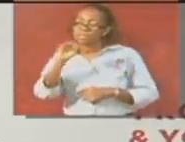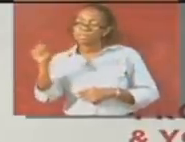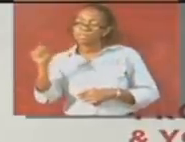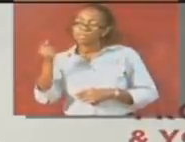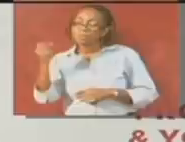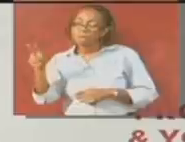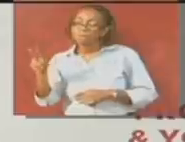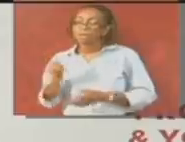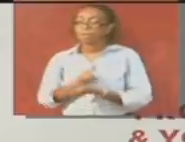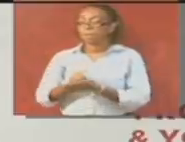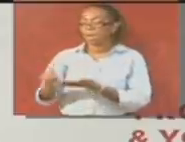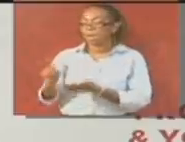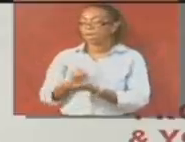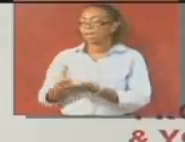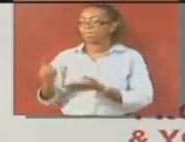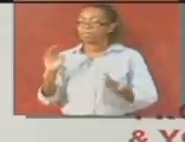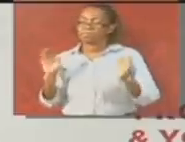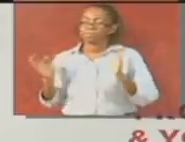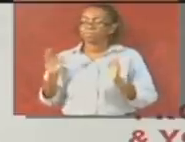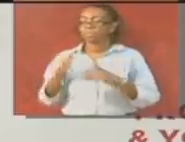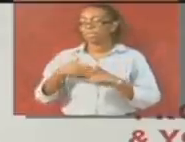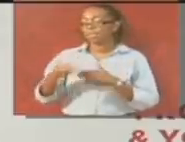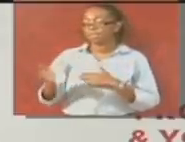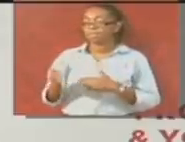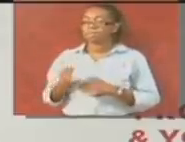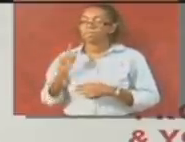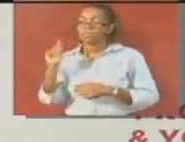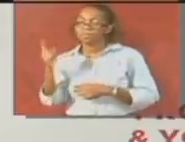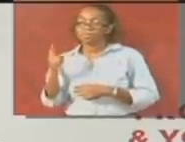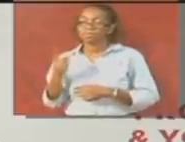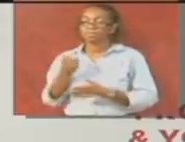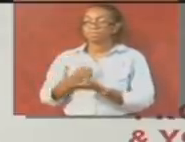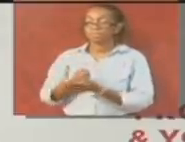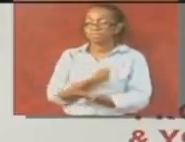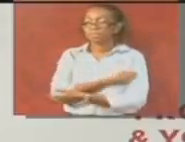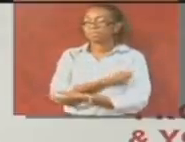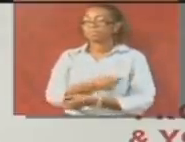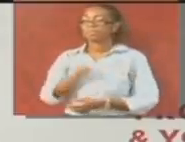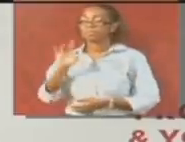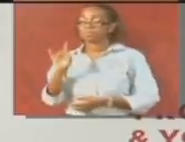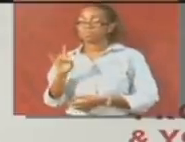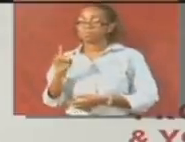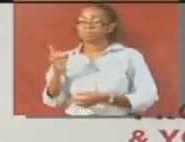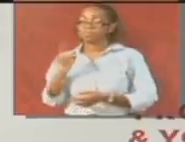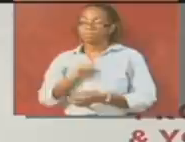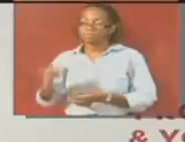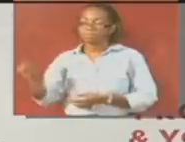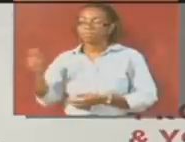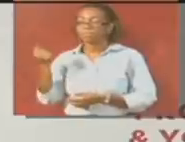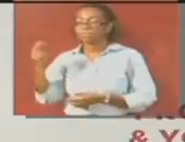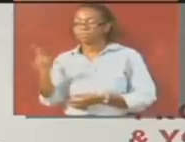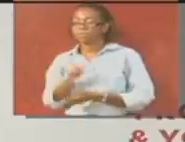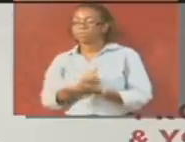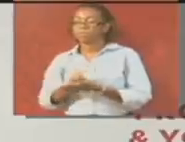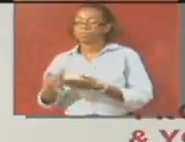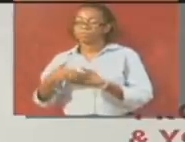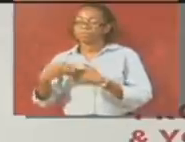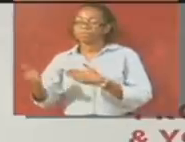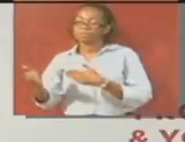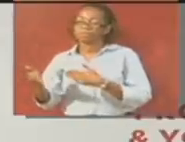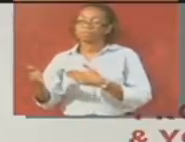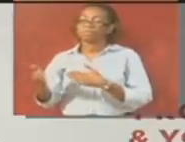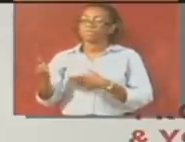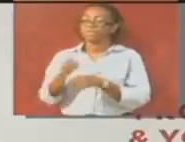previously. And the dates are going to be, to another extent, limited by the point at which